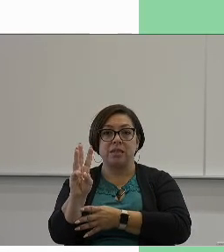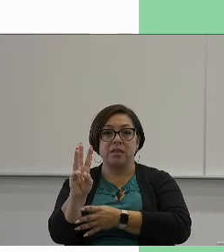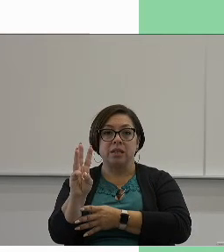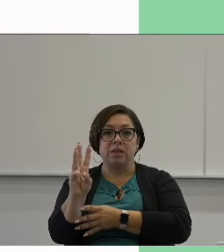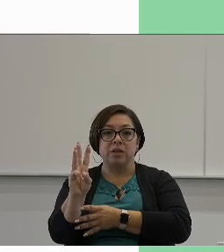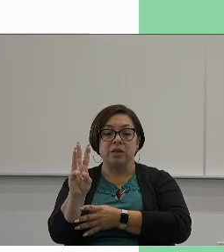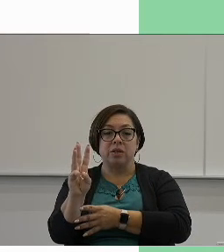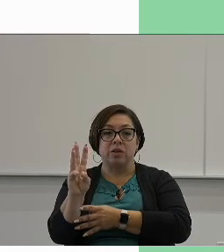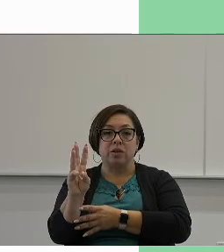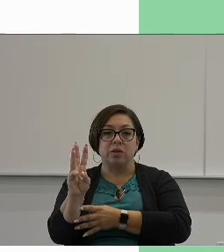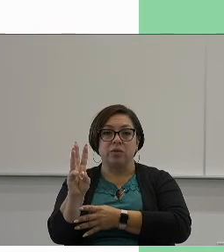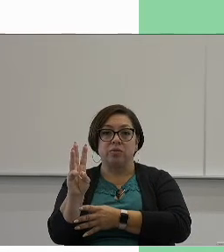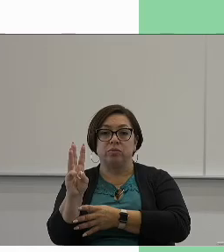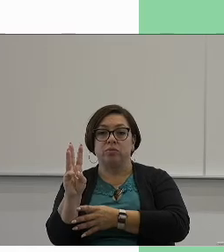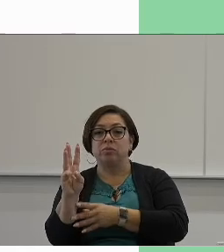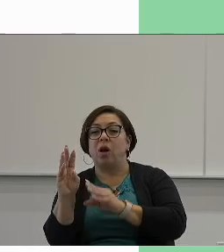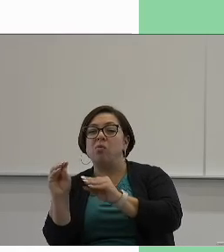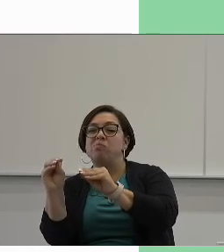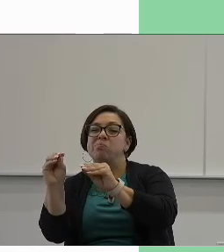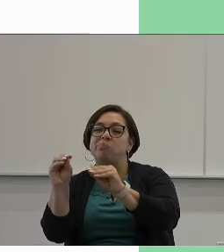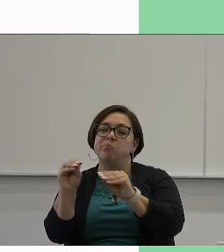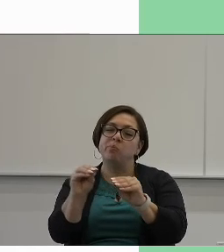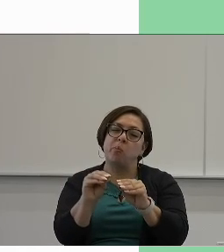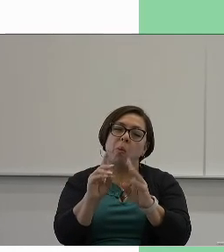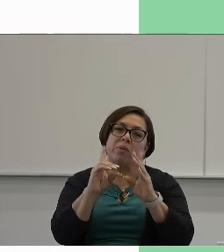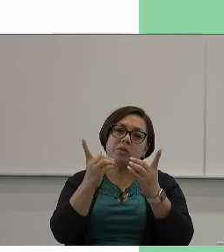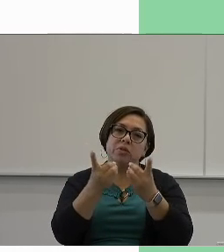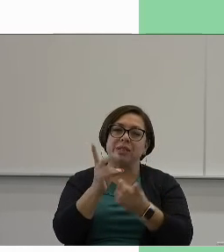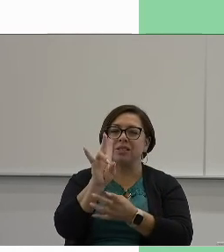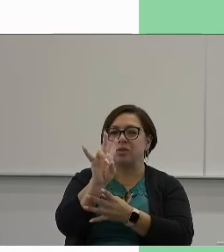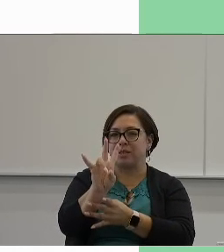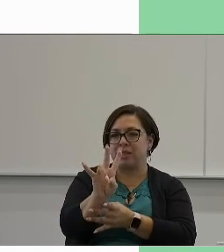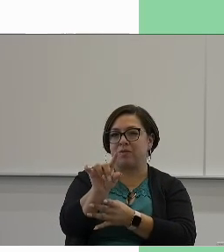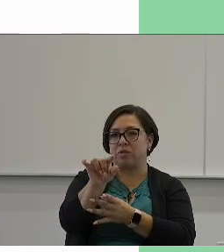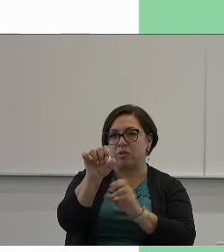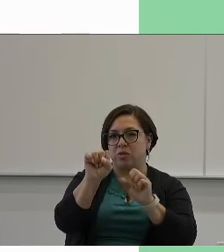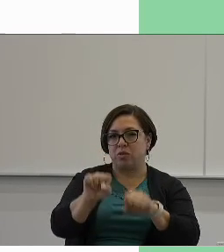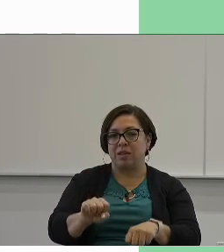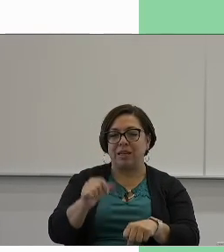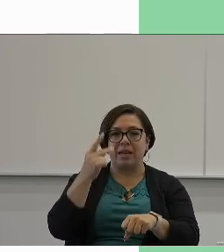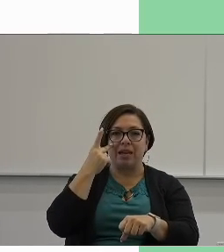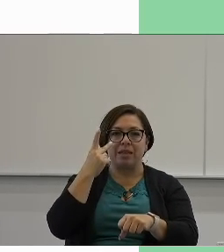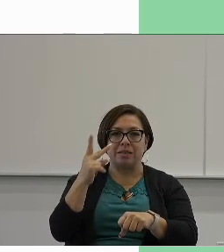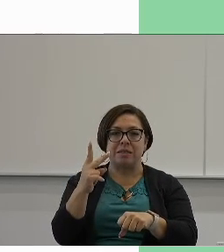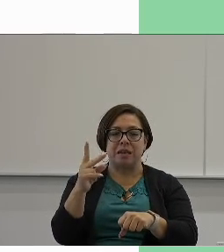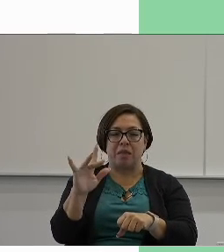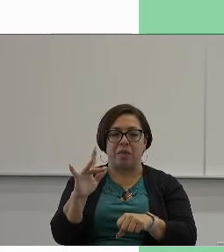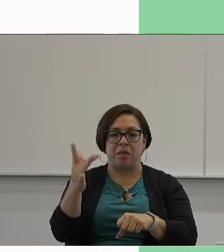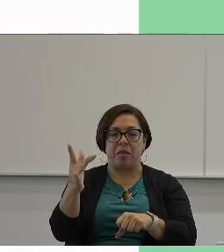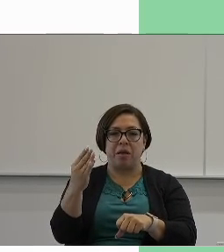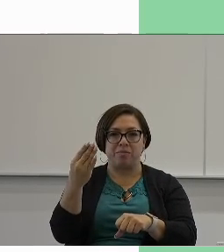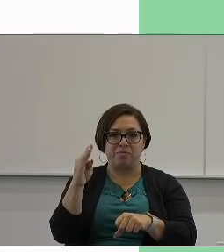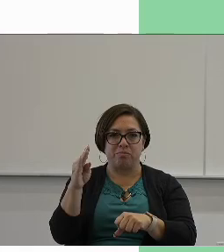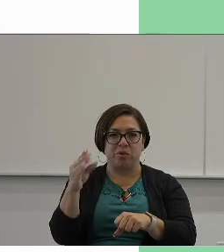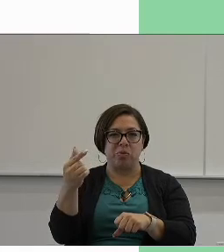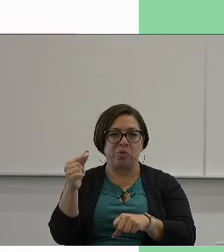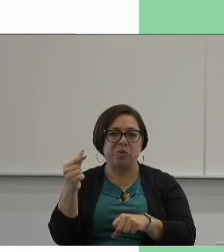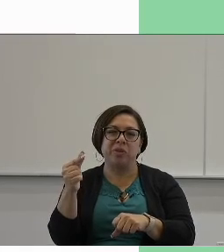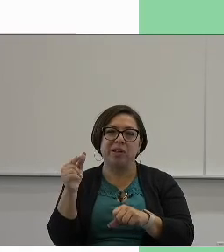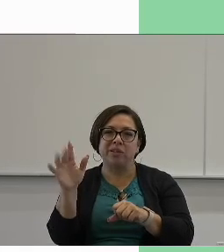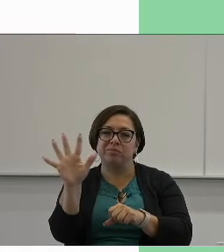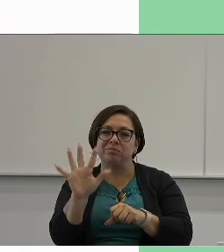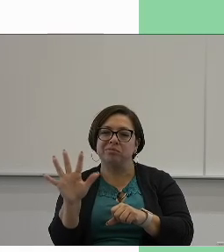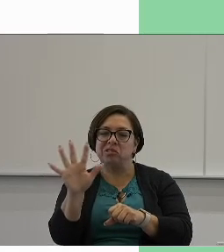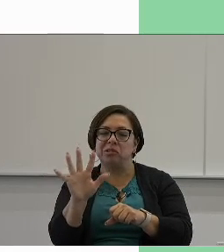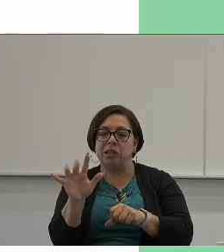more into the old District 7, which you can see as sort of the light blue-green shading coming down below the red line there above